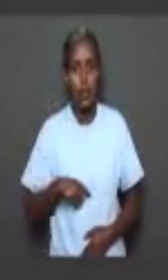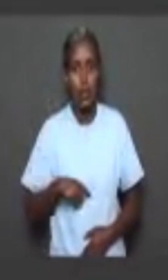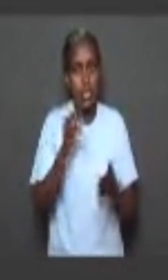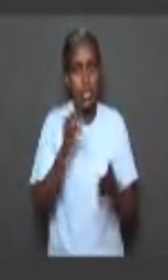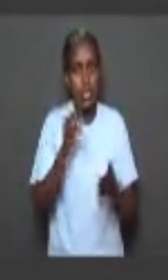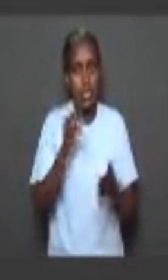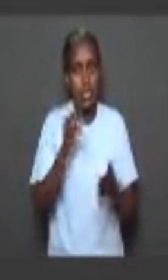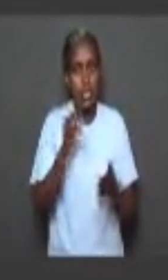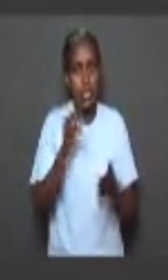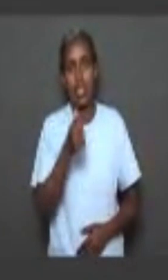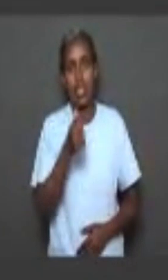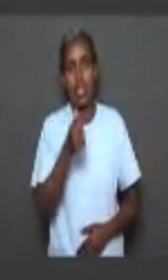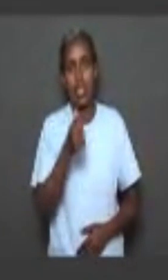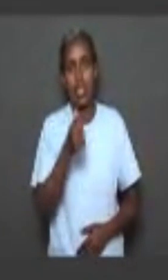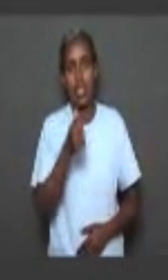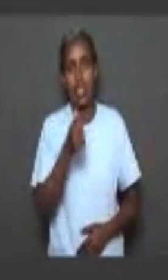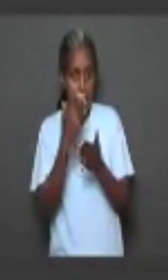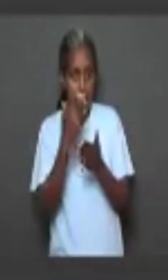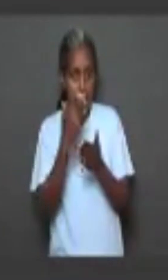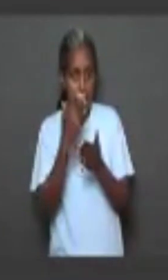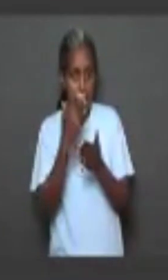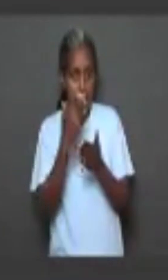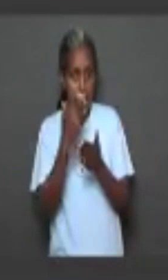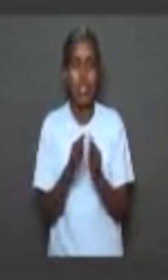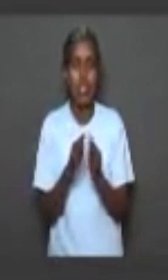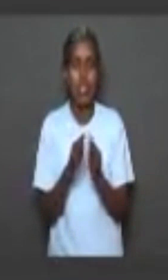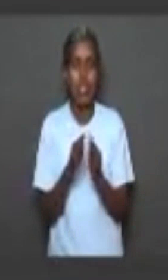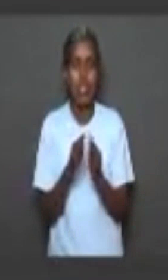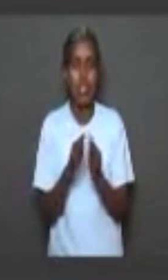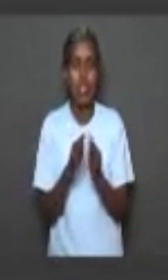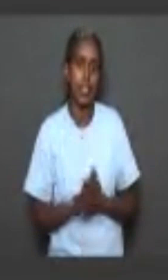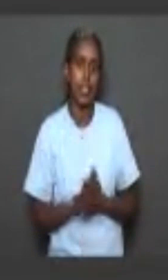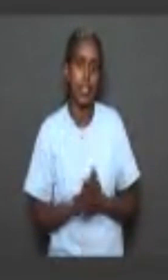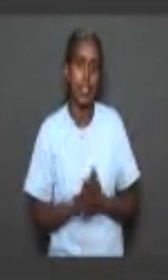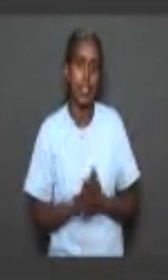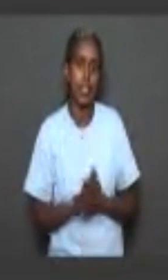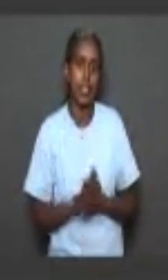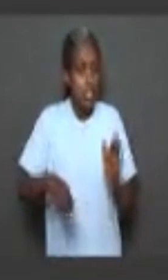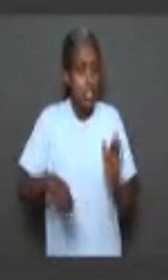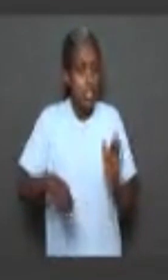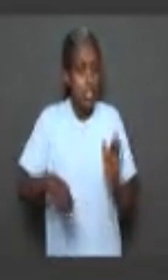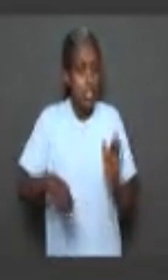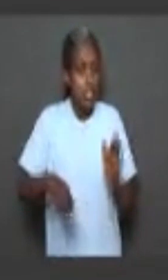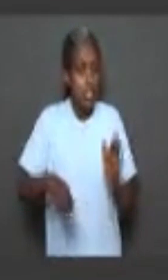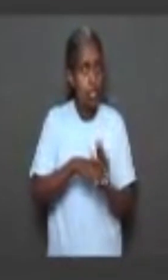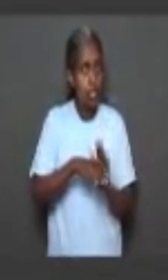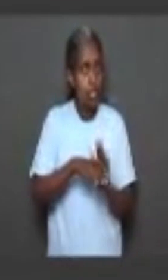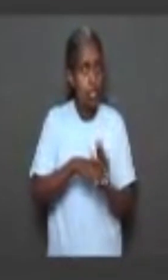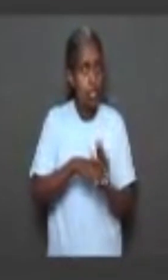is a subset of B, denoted like this.